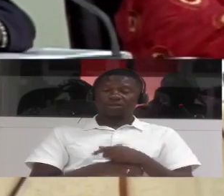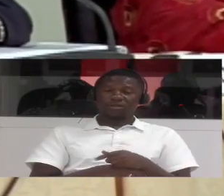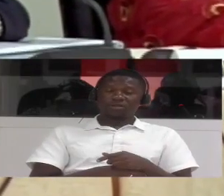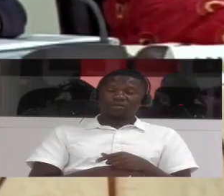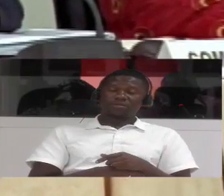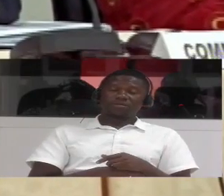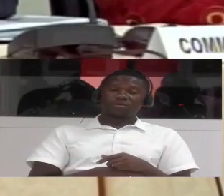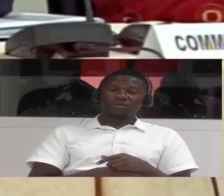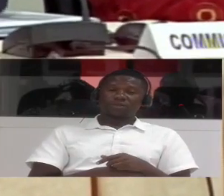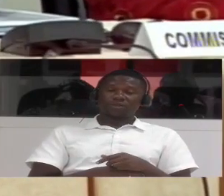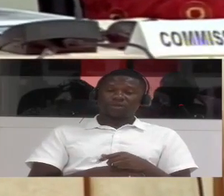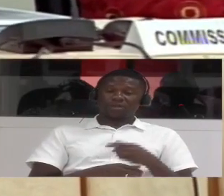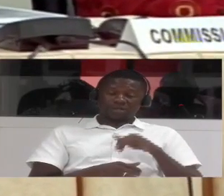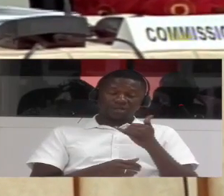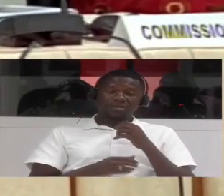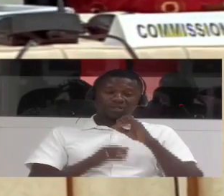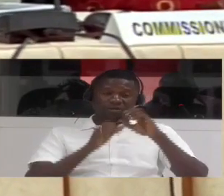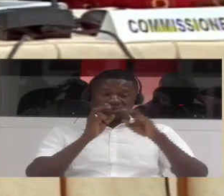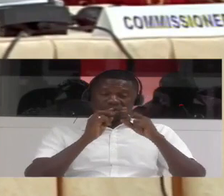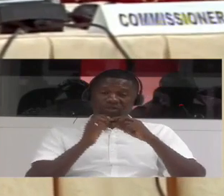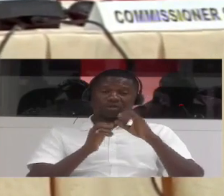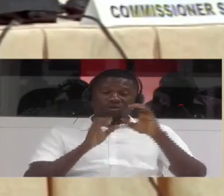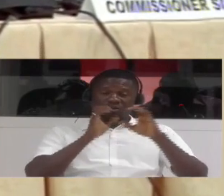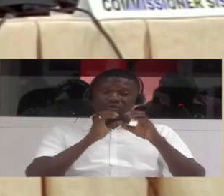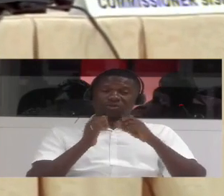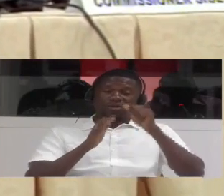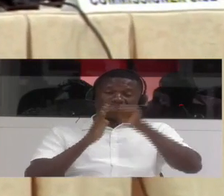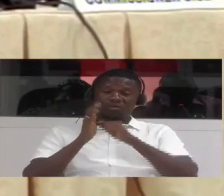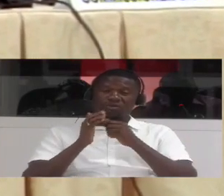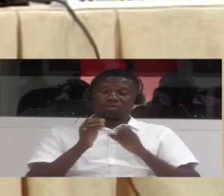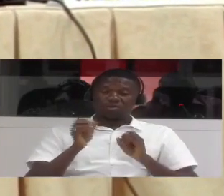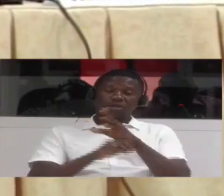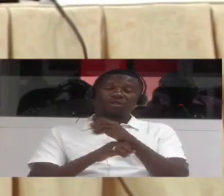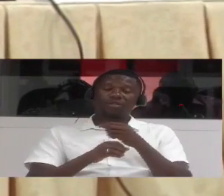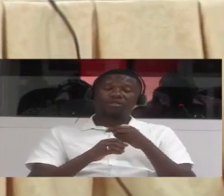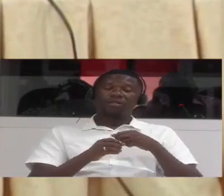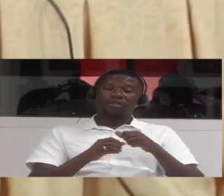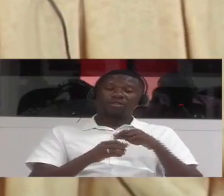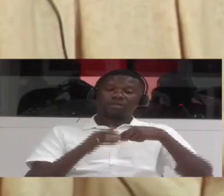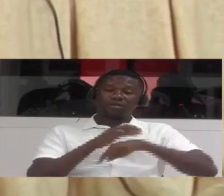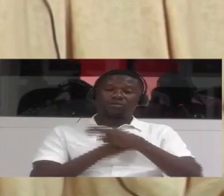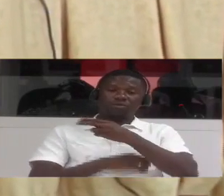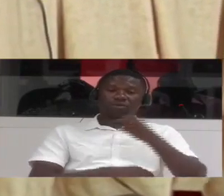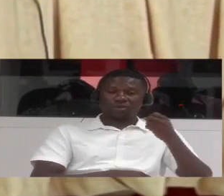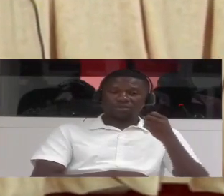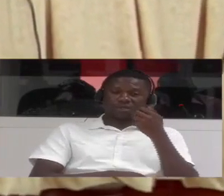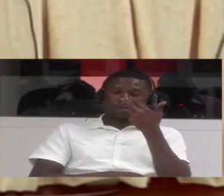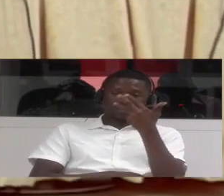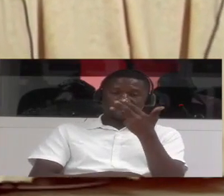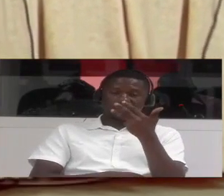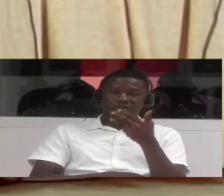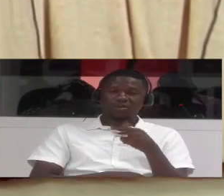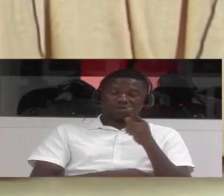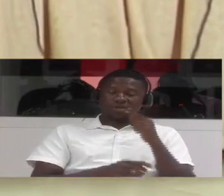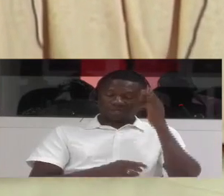and Communication Act was originally passed in 2009. What happened was that they thought that they needed some piece